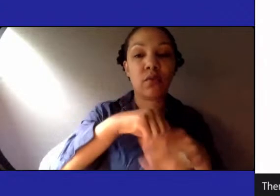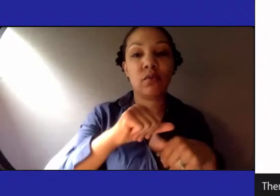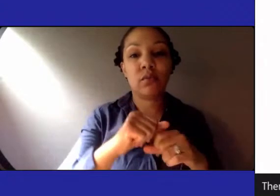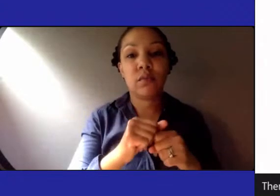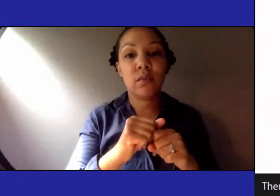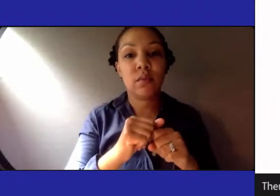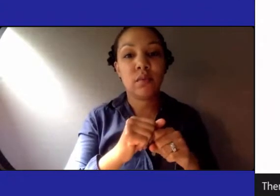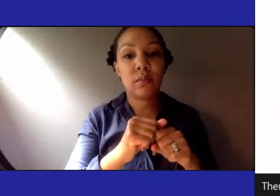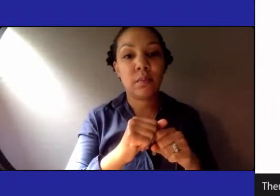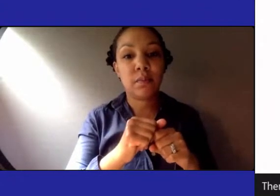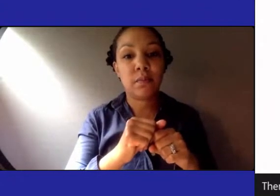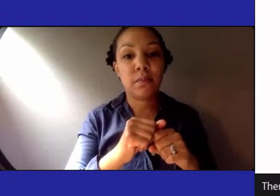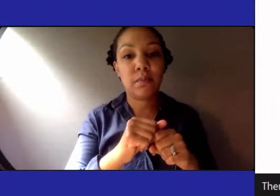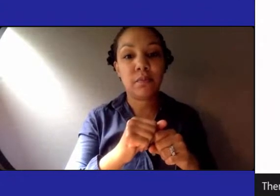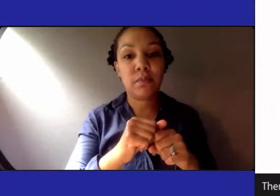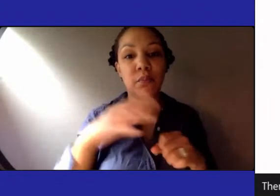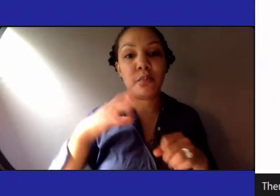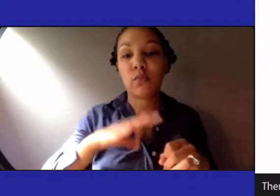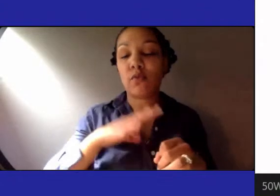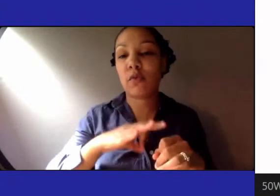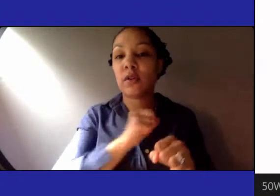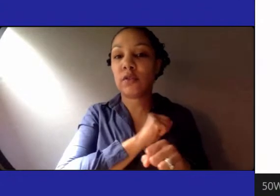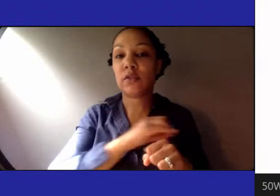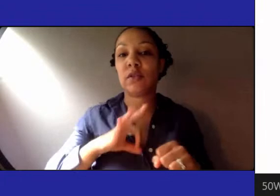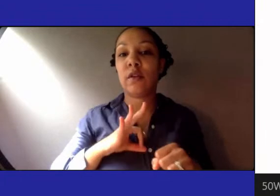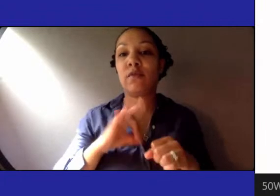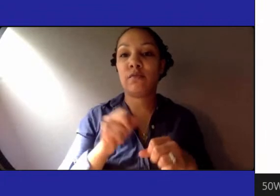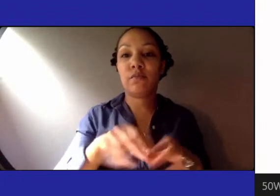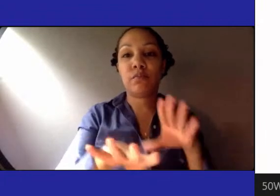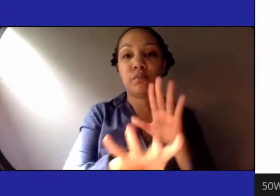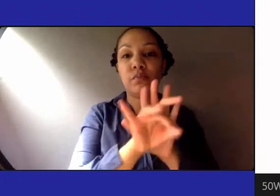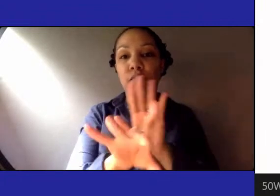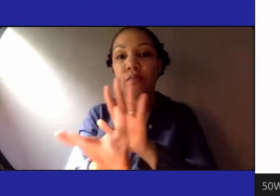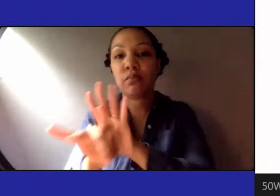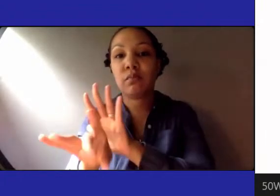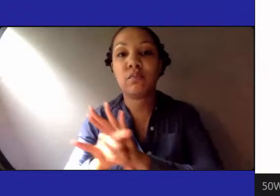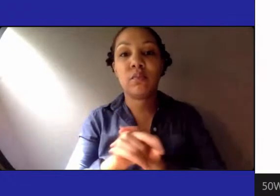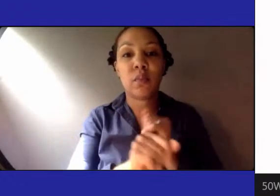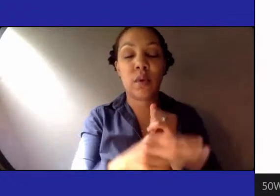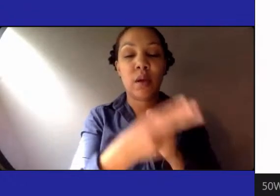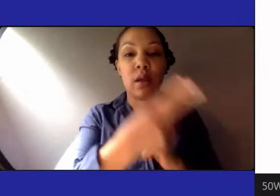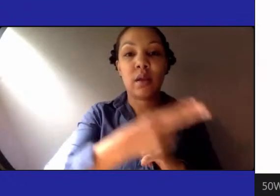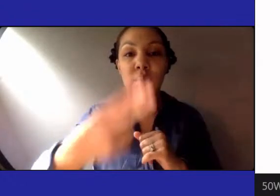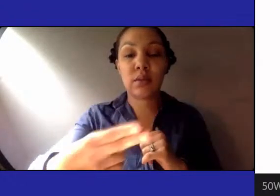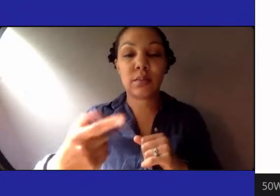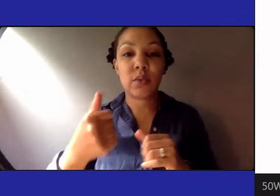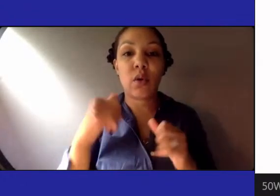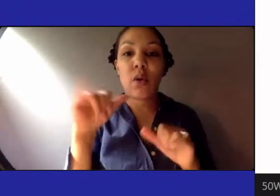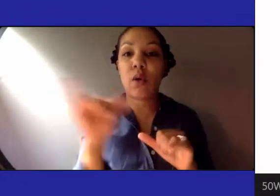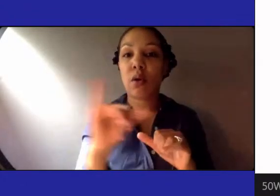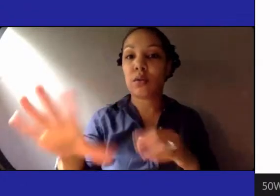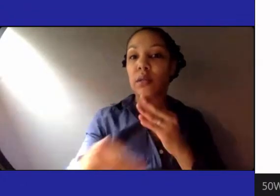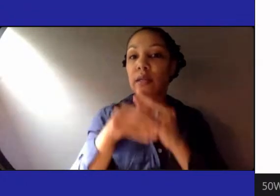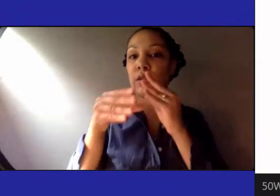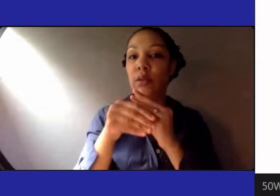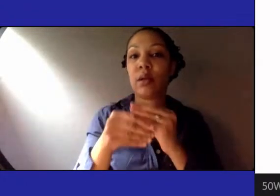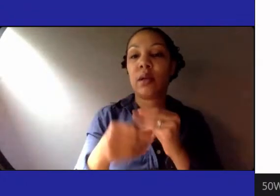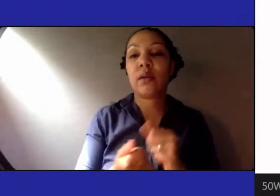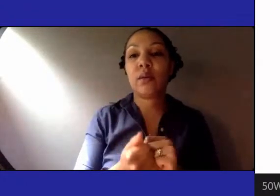staff recruitment. Additionally, New York City Health and Hospitals commits to actively promote social